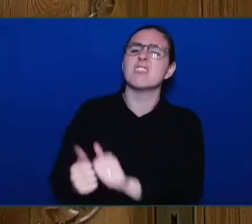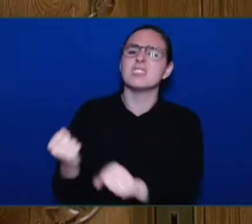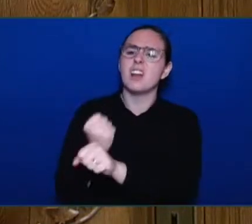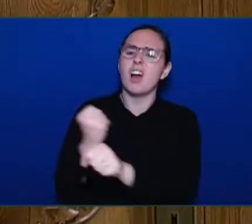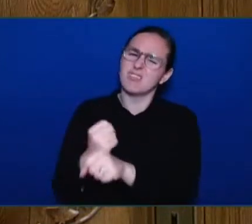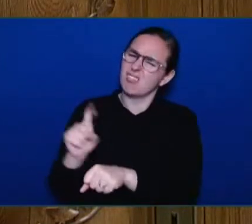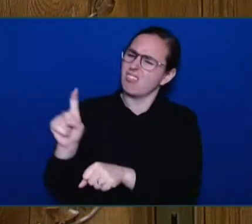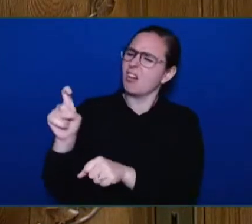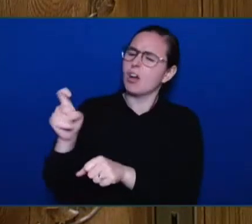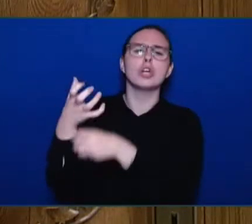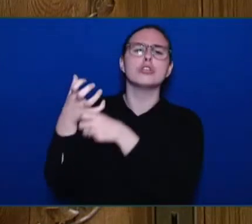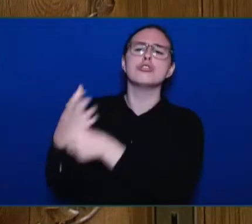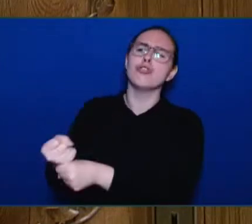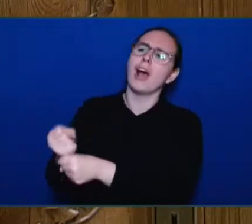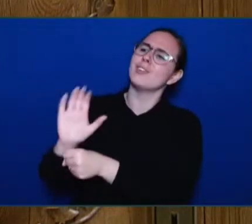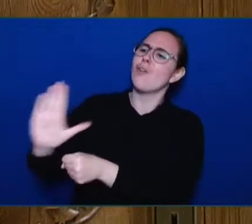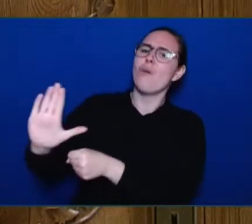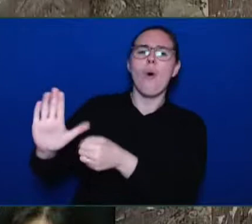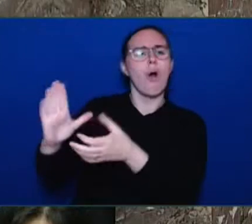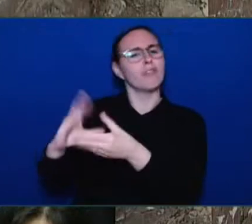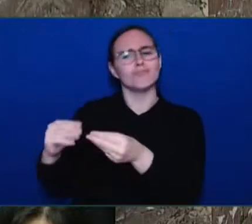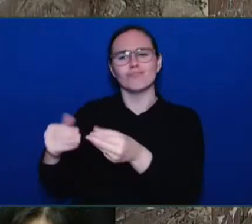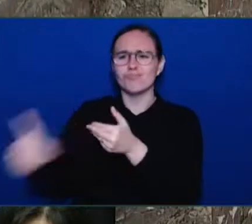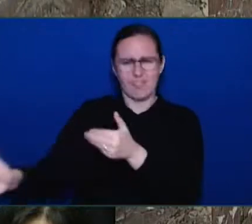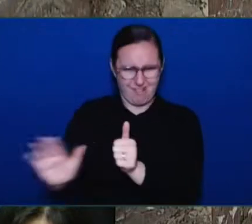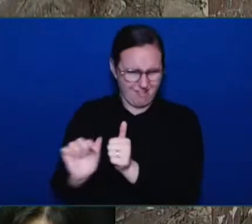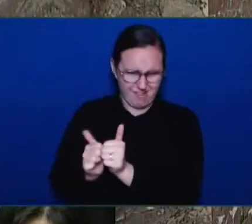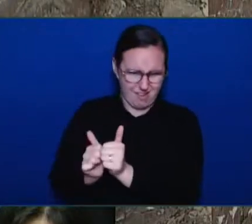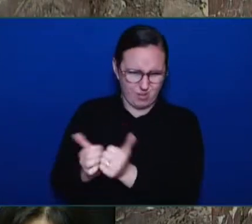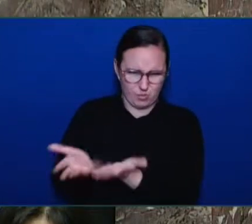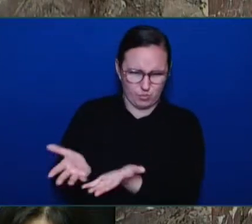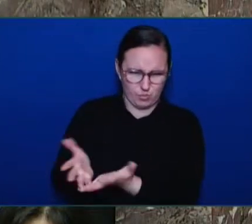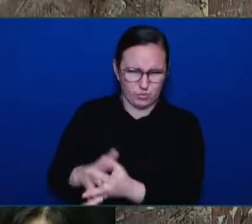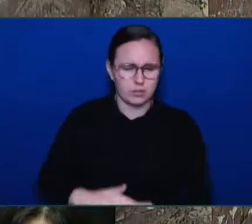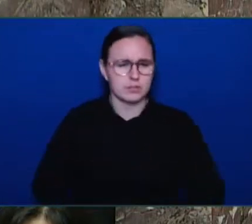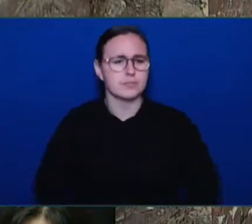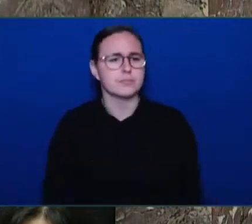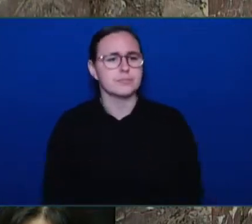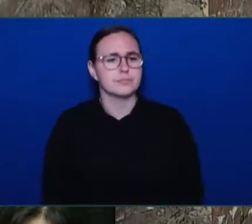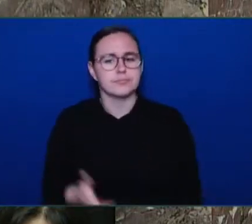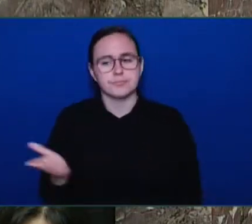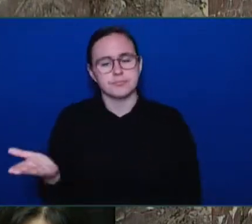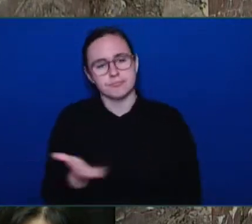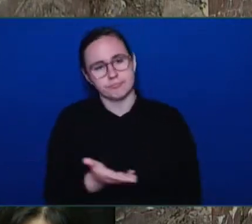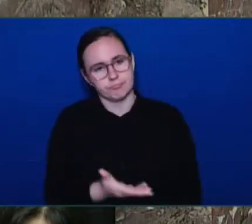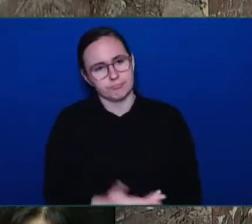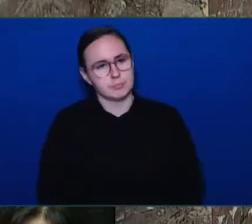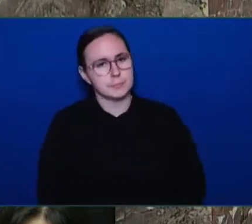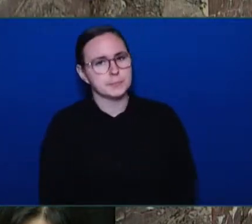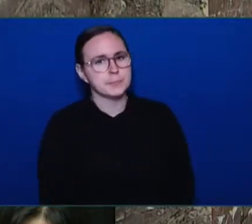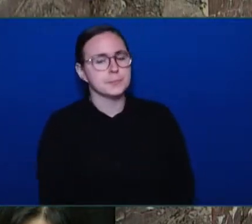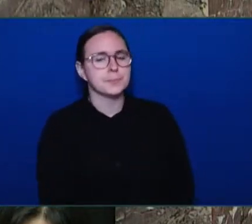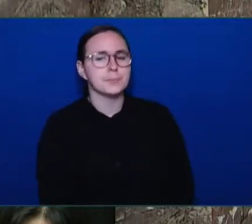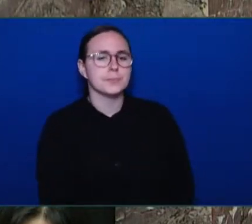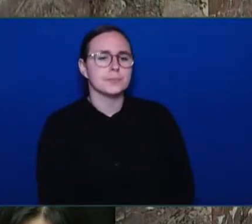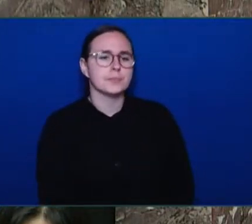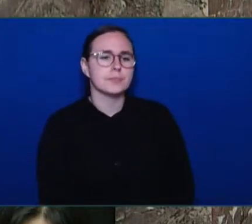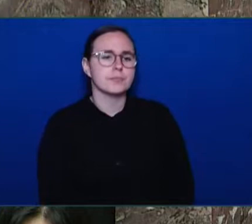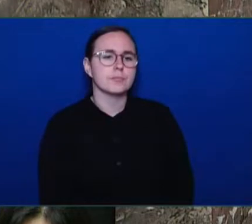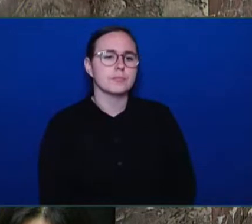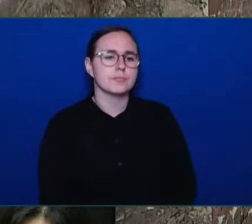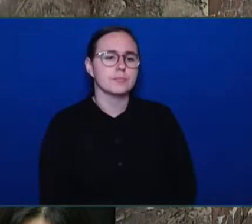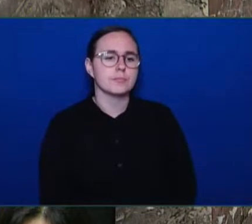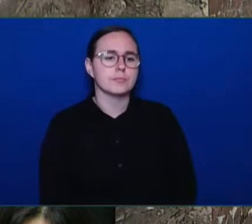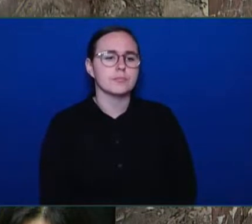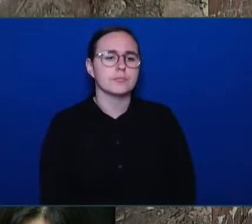Minister of Health. Well, Honourable Speaker, I think British